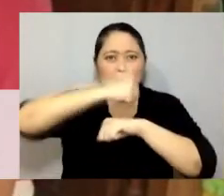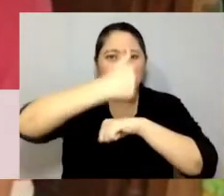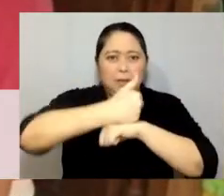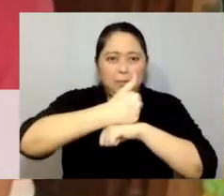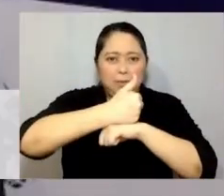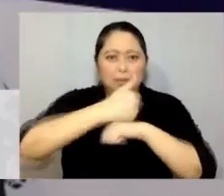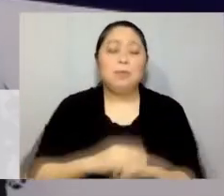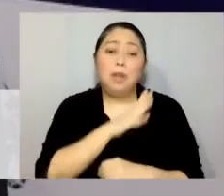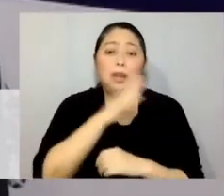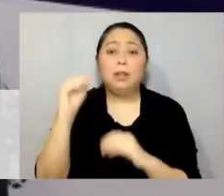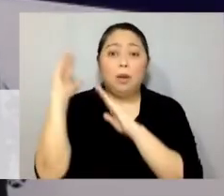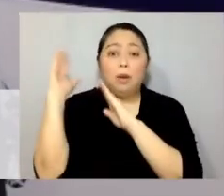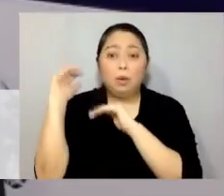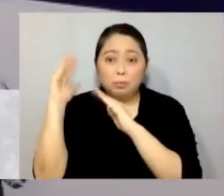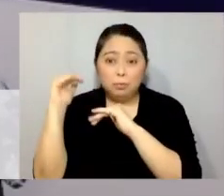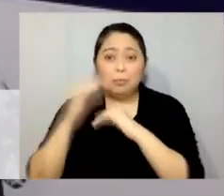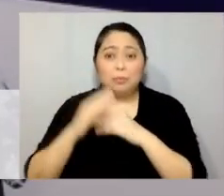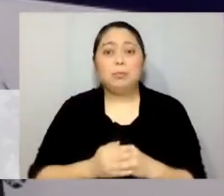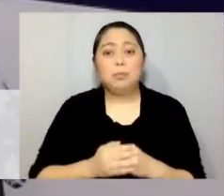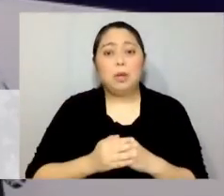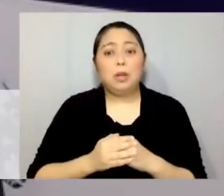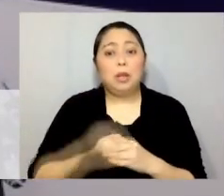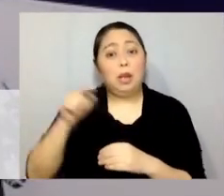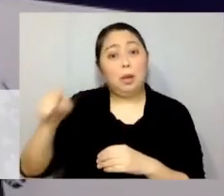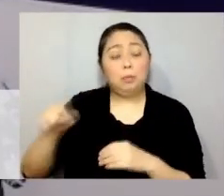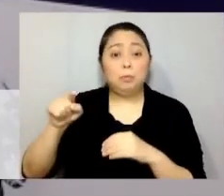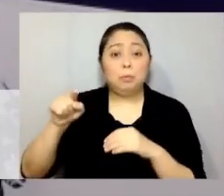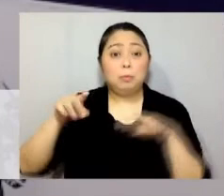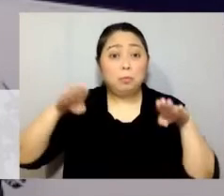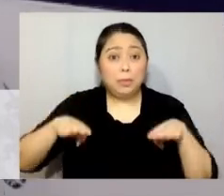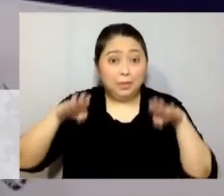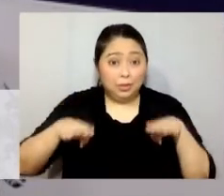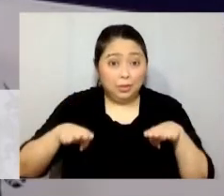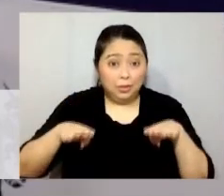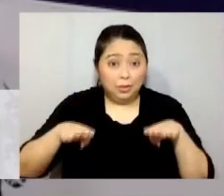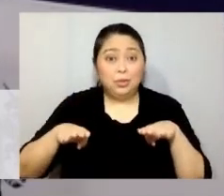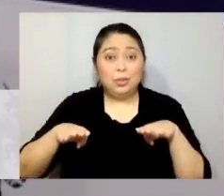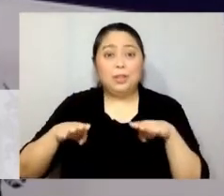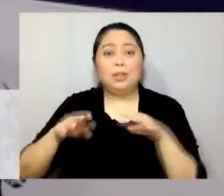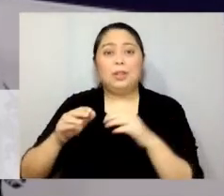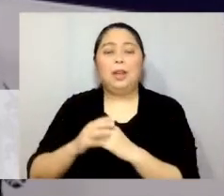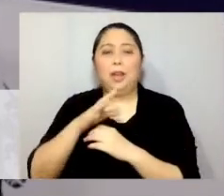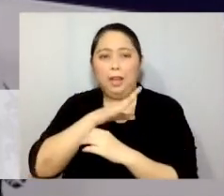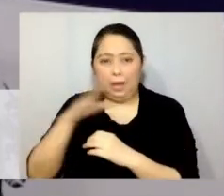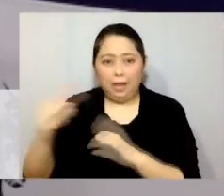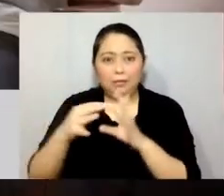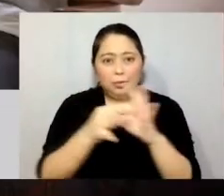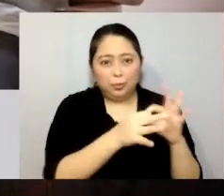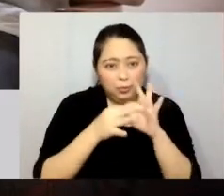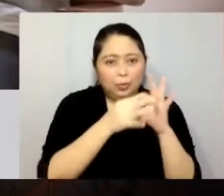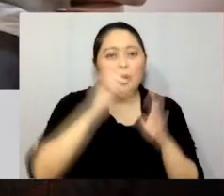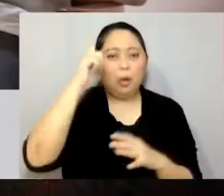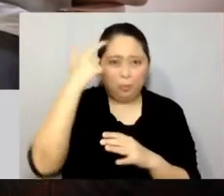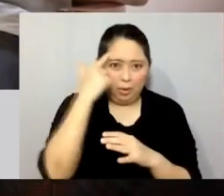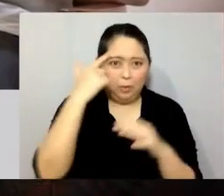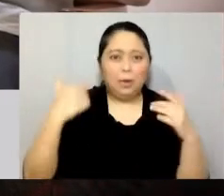being established. And I hope, as I say, through our work with the authorities, we're able to make our contribution to achieving that. The unique